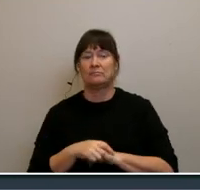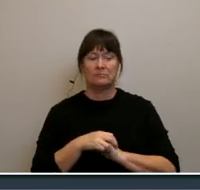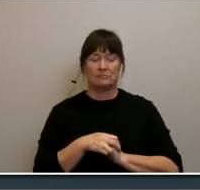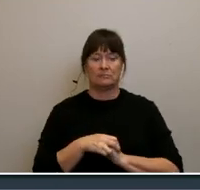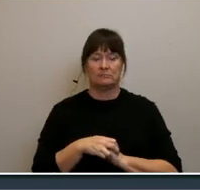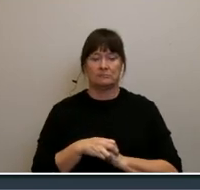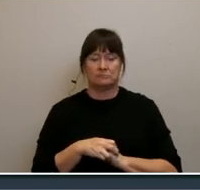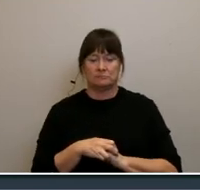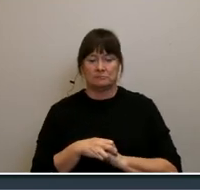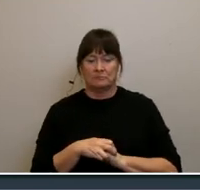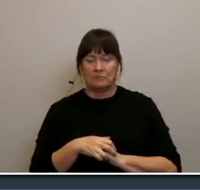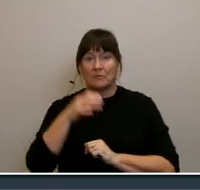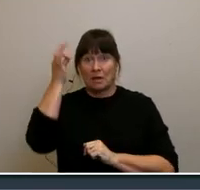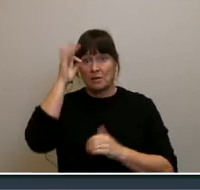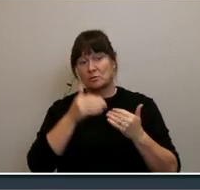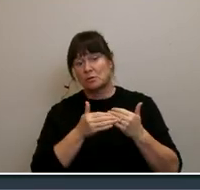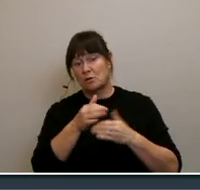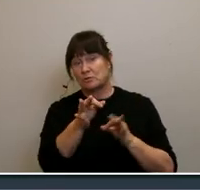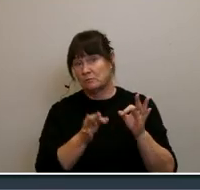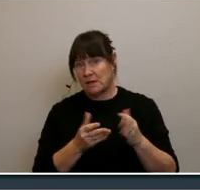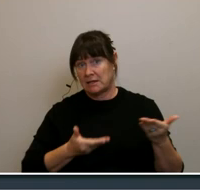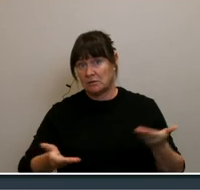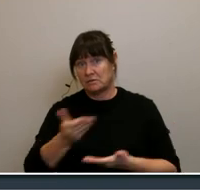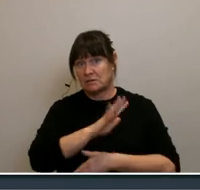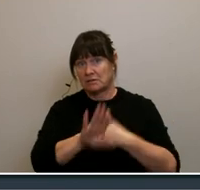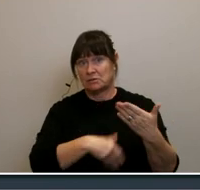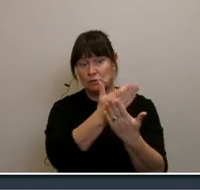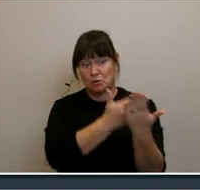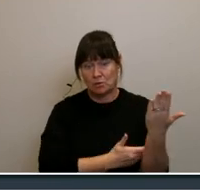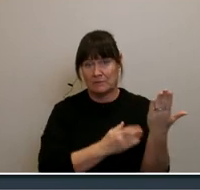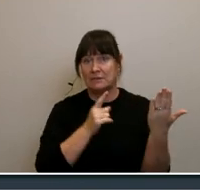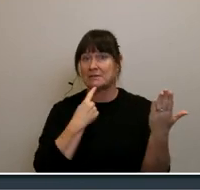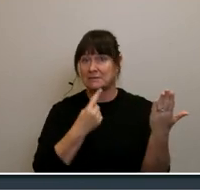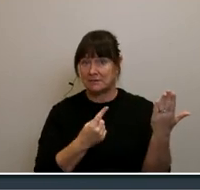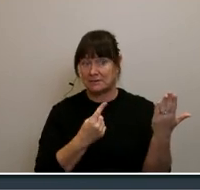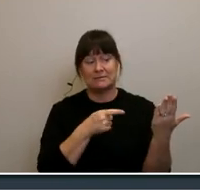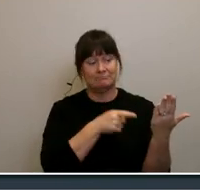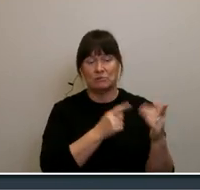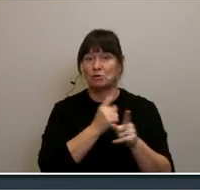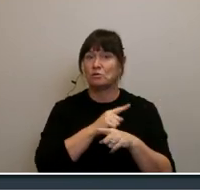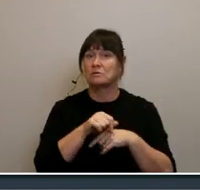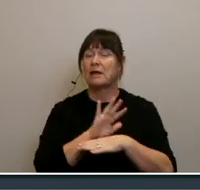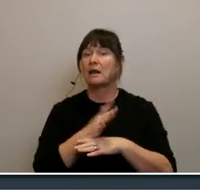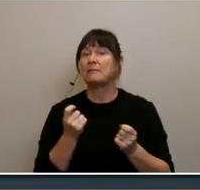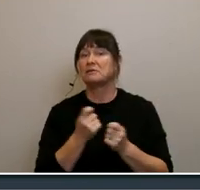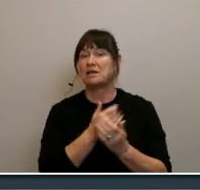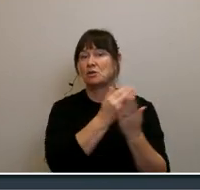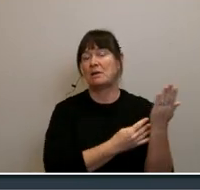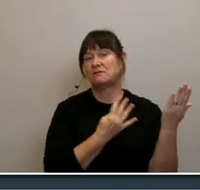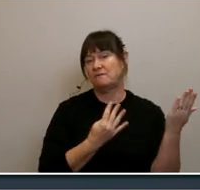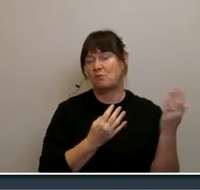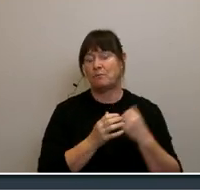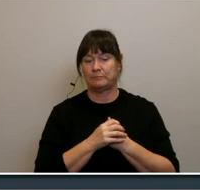Council's long-term plan consultation document does mention climate change on page 4